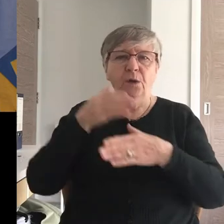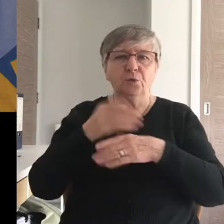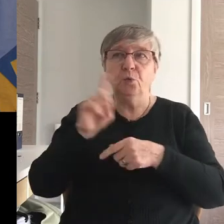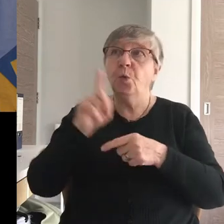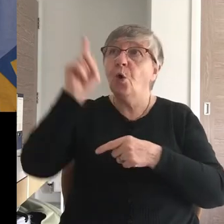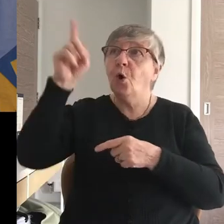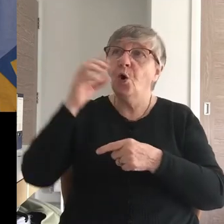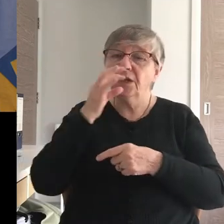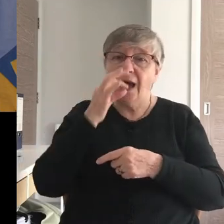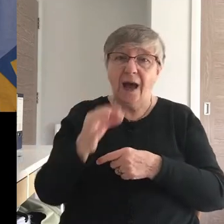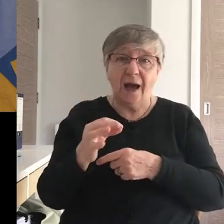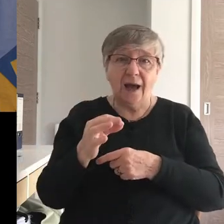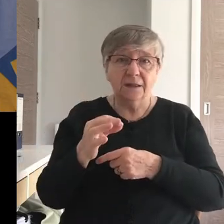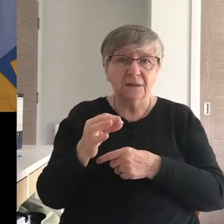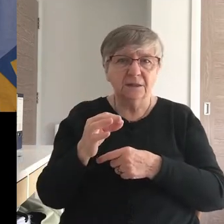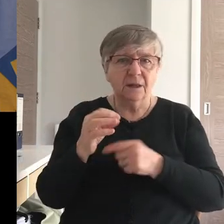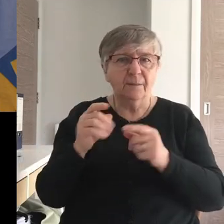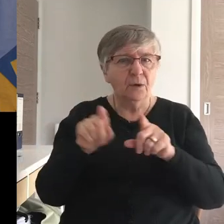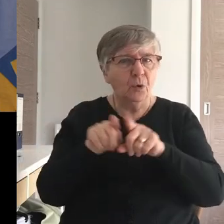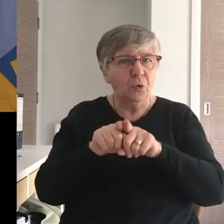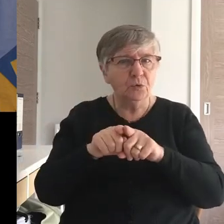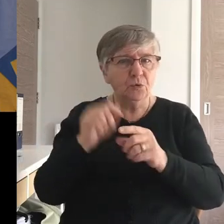also trust in the promises of God.